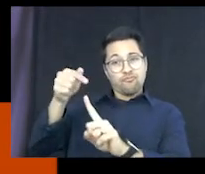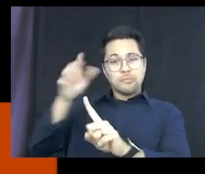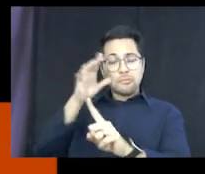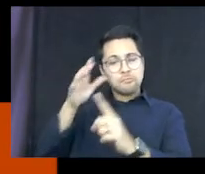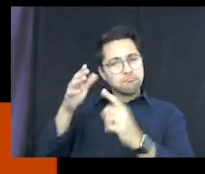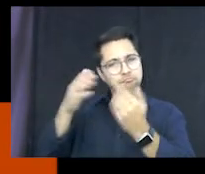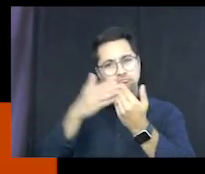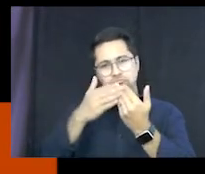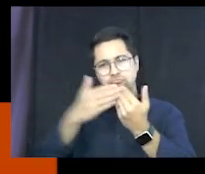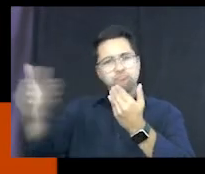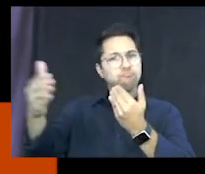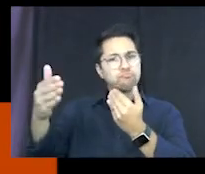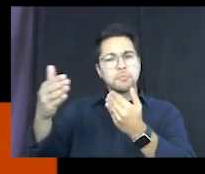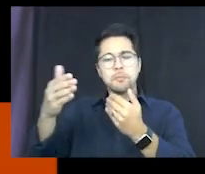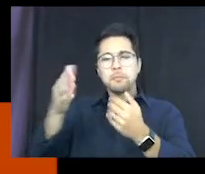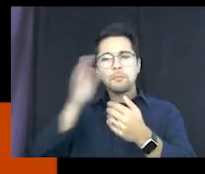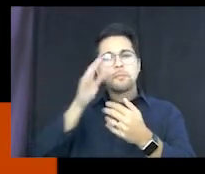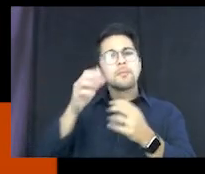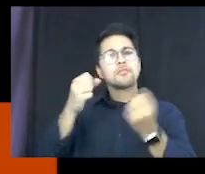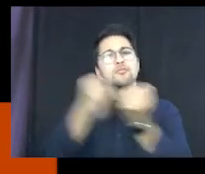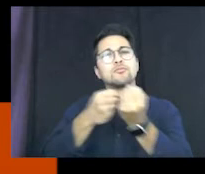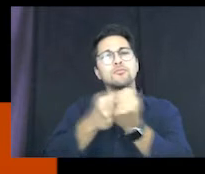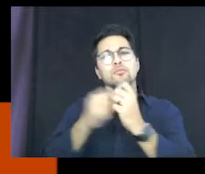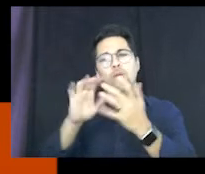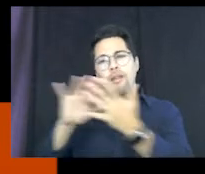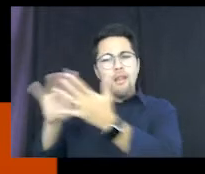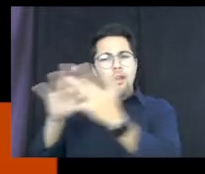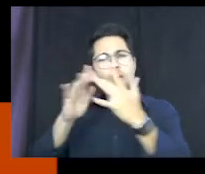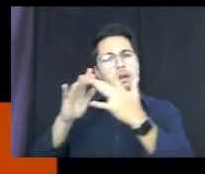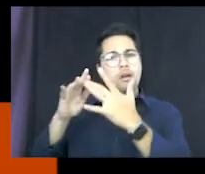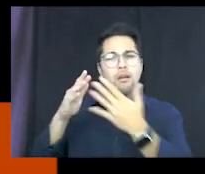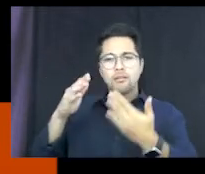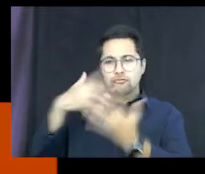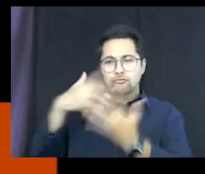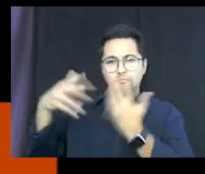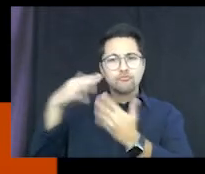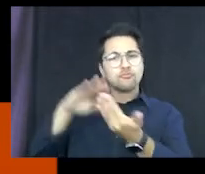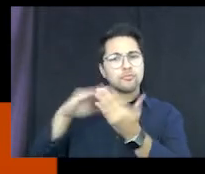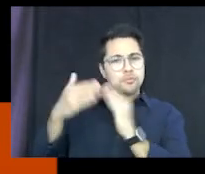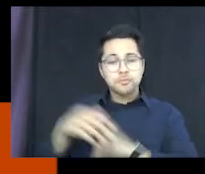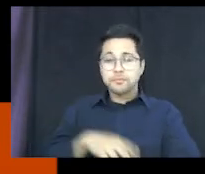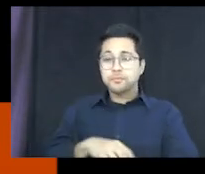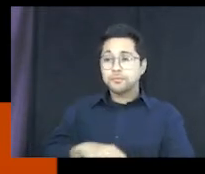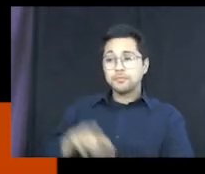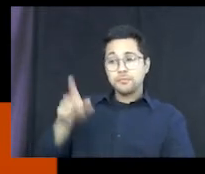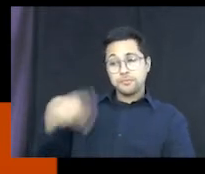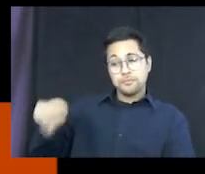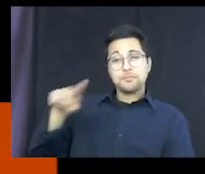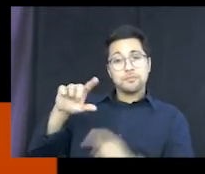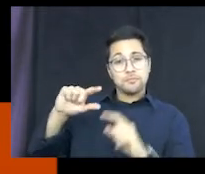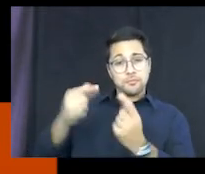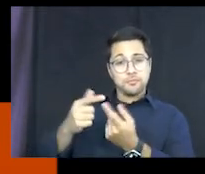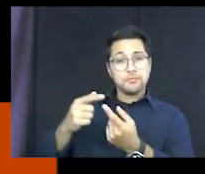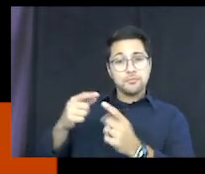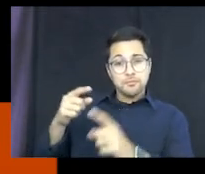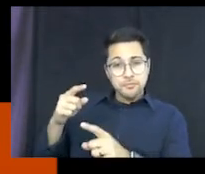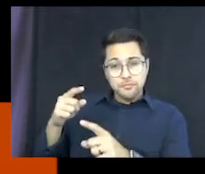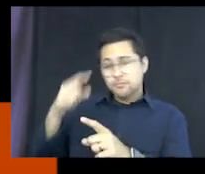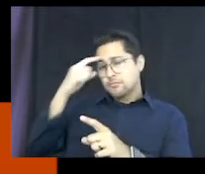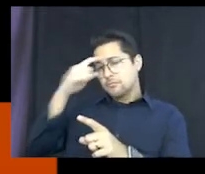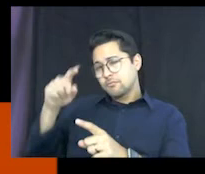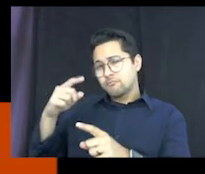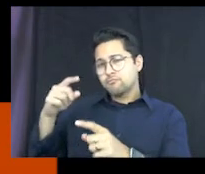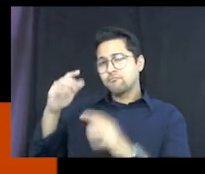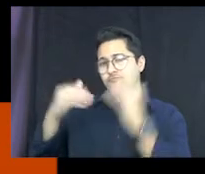a lasting support network and social community among the adults. Since these groups are primarily for